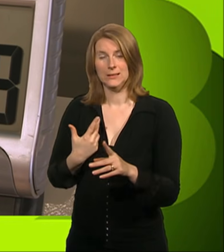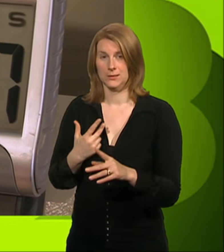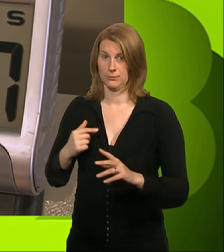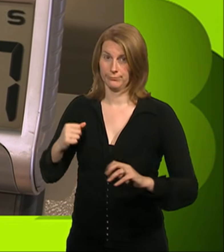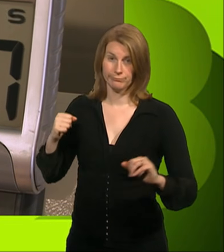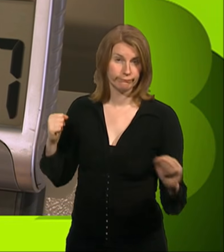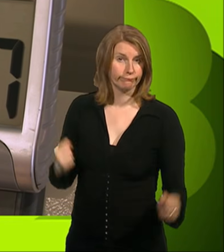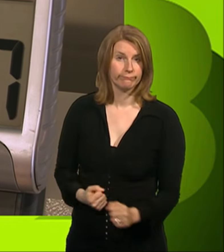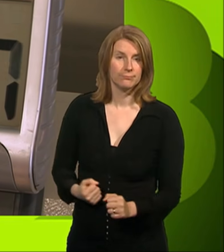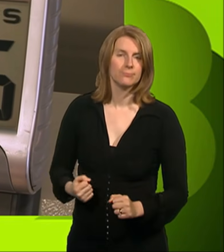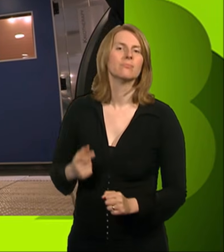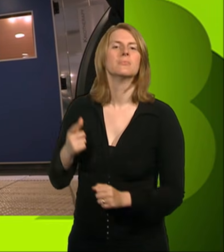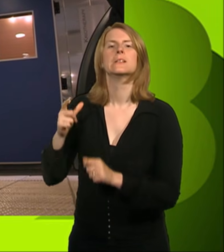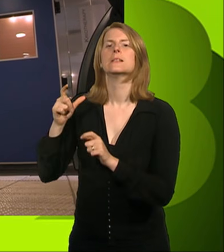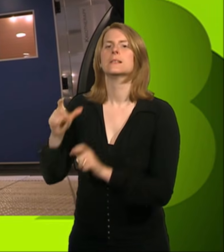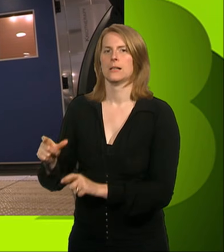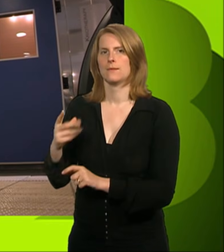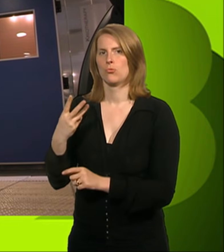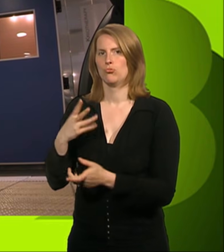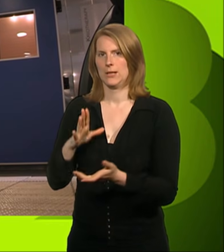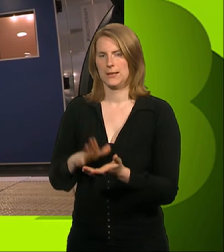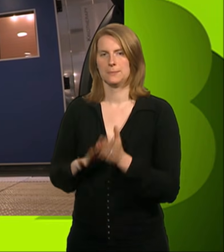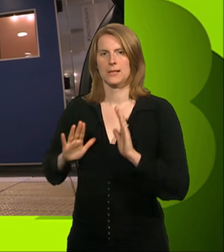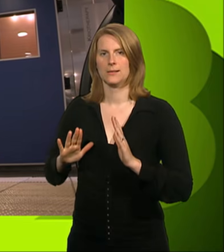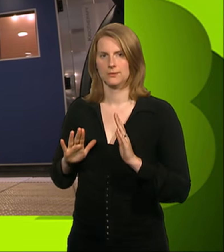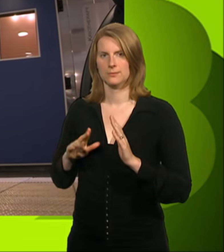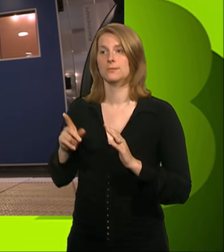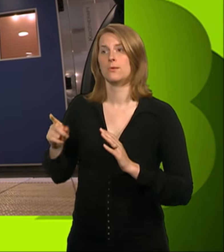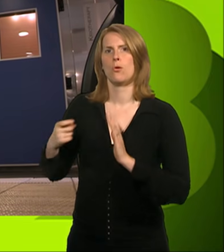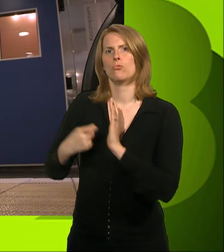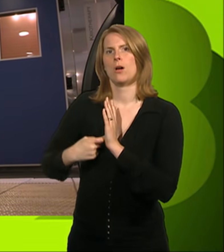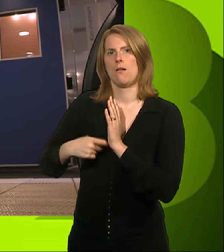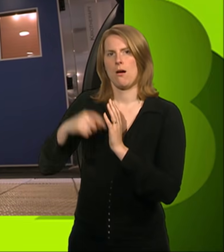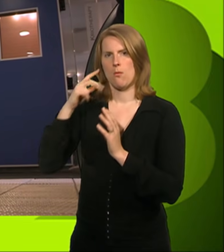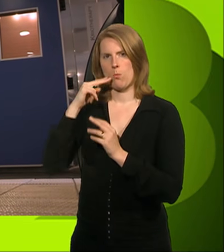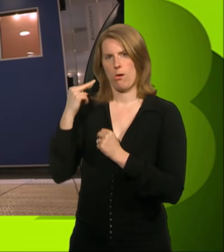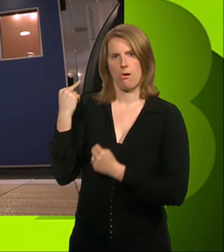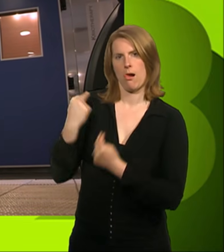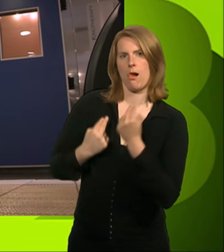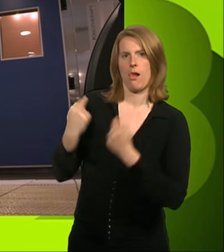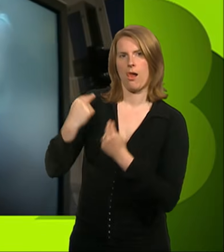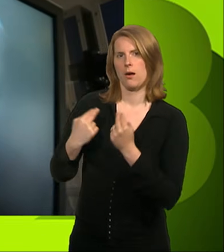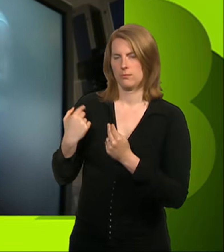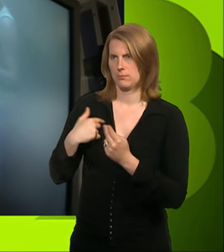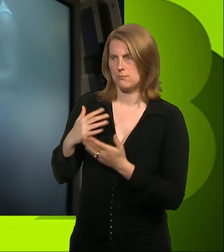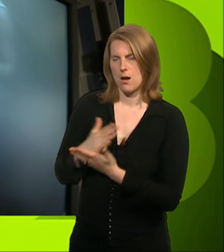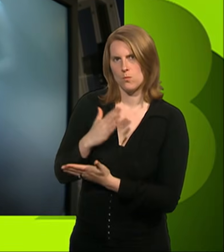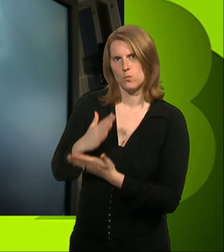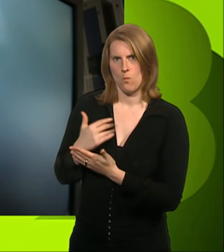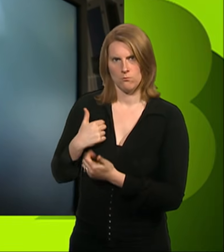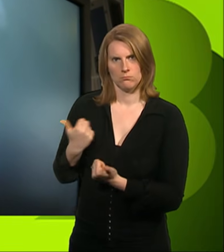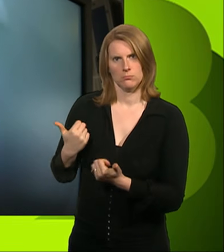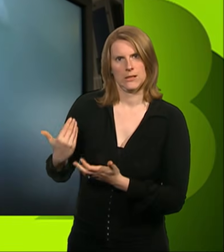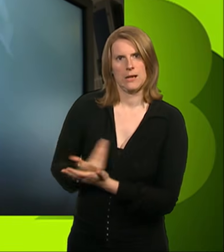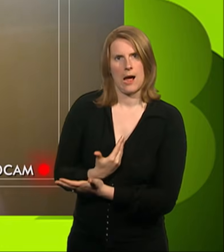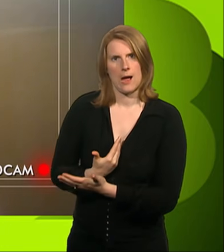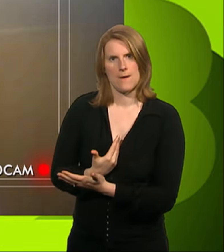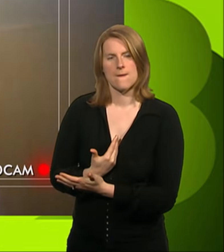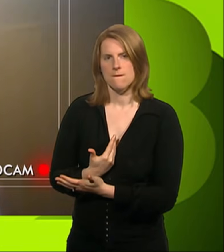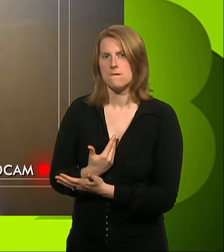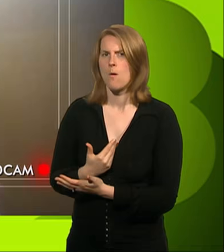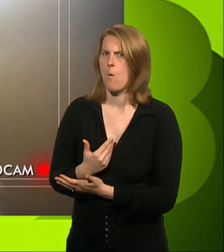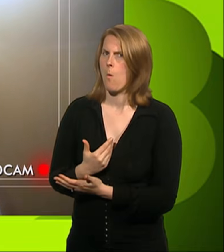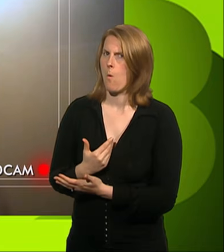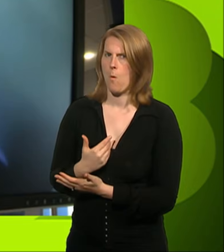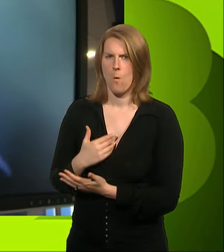in here that I can only stay in for 3 minutes, and Renate will be monitoring me the whole time to make sure I'm safe. It's very hard to describe quite